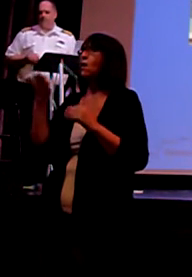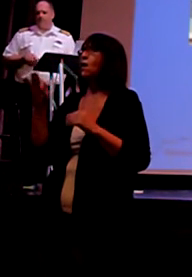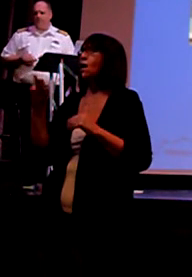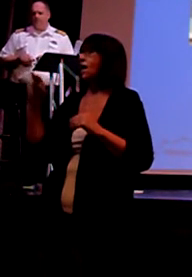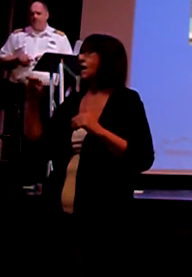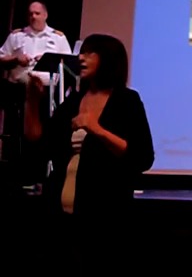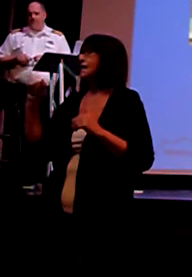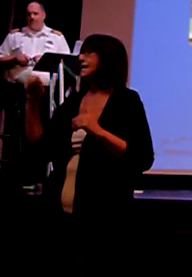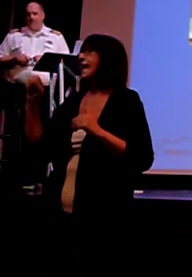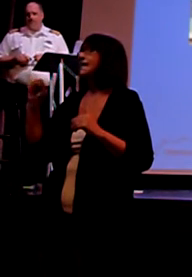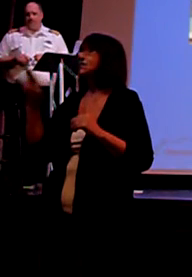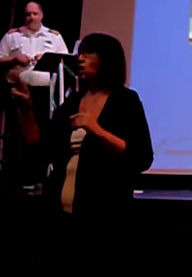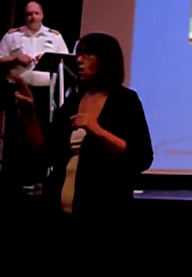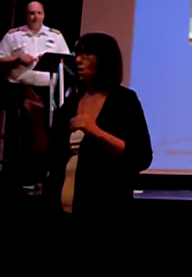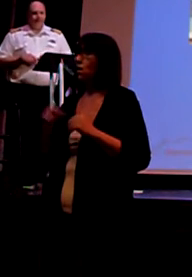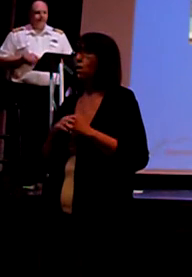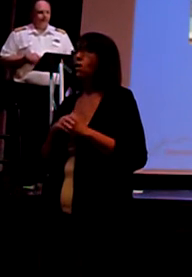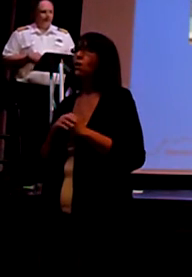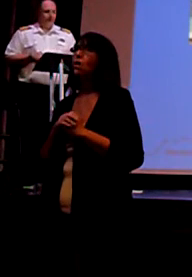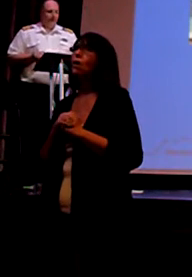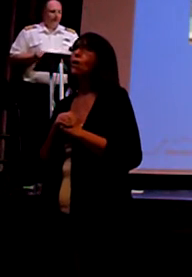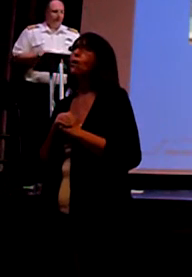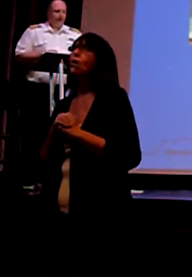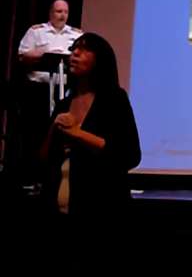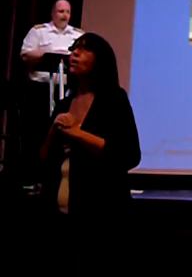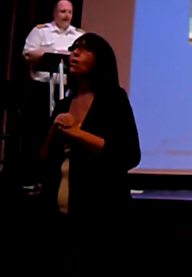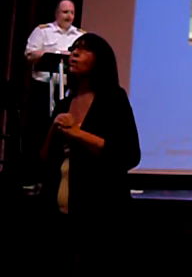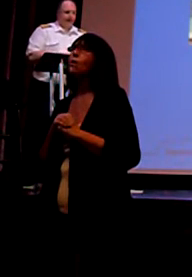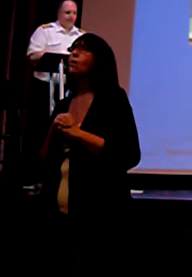Nassau.